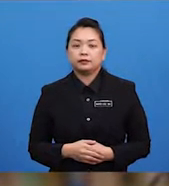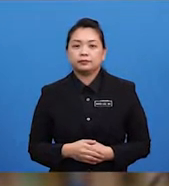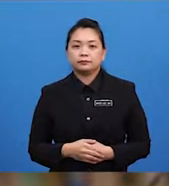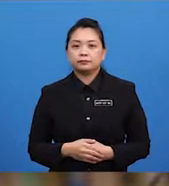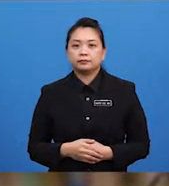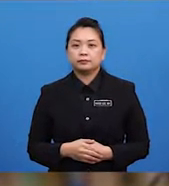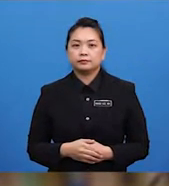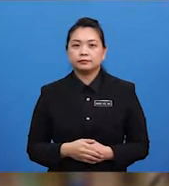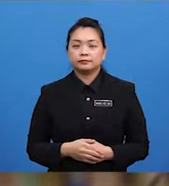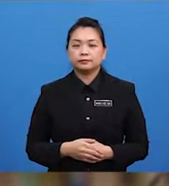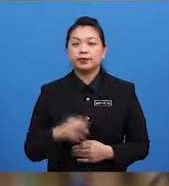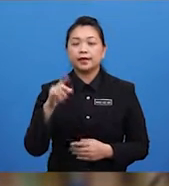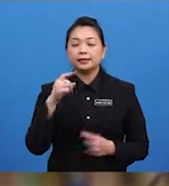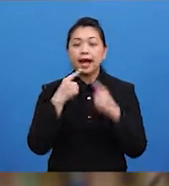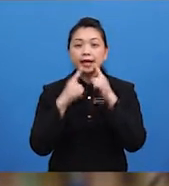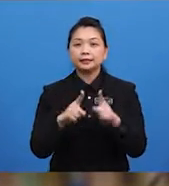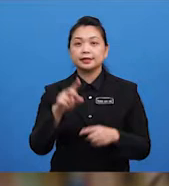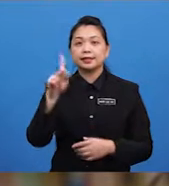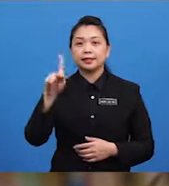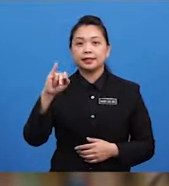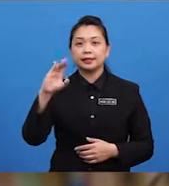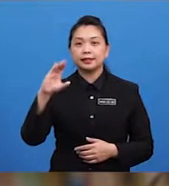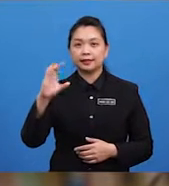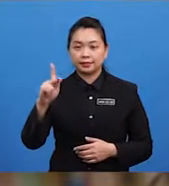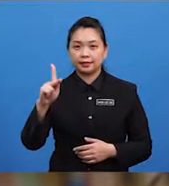The answer is kickboxing.